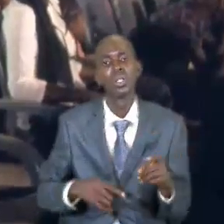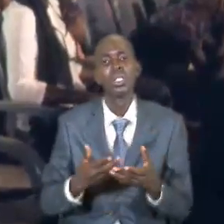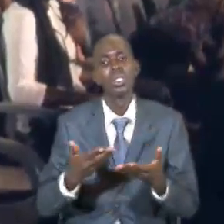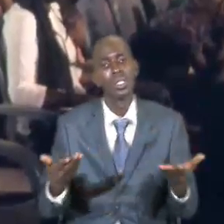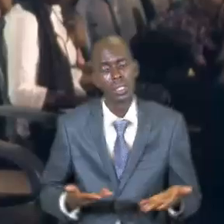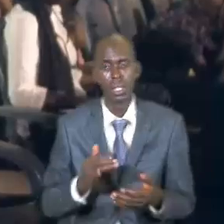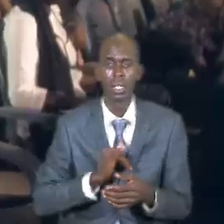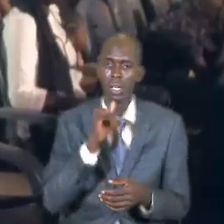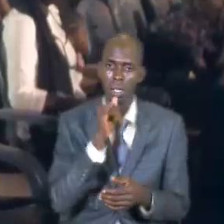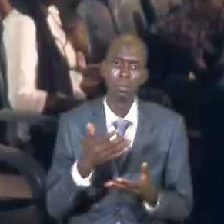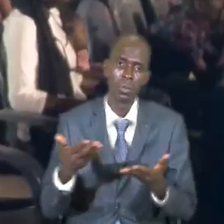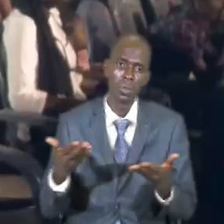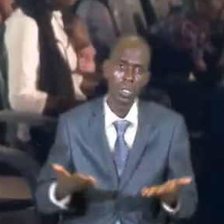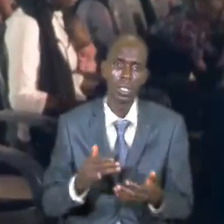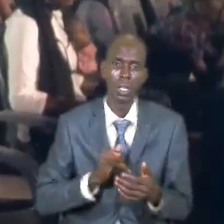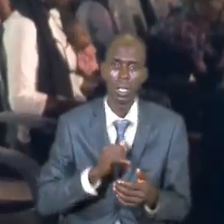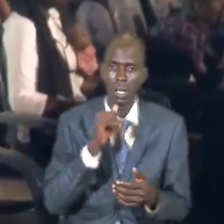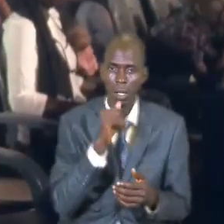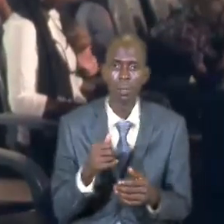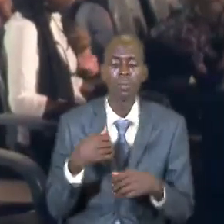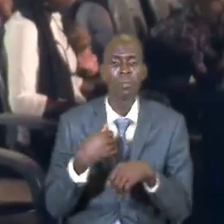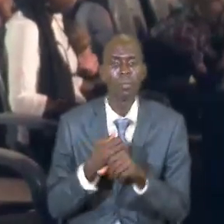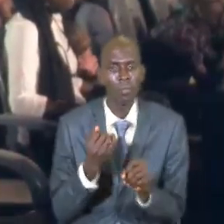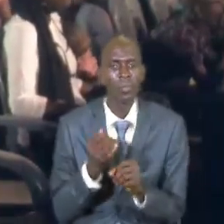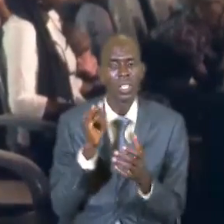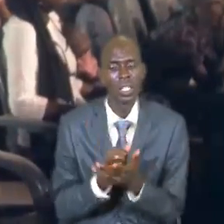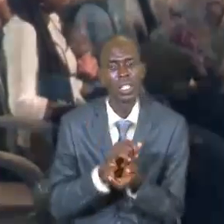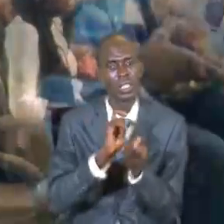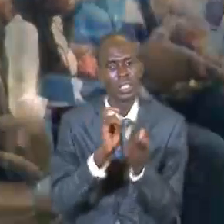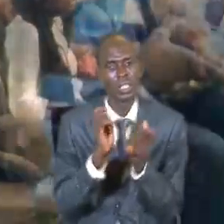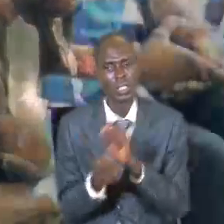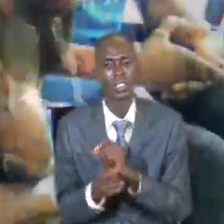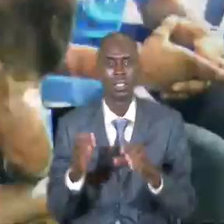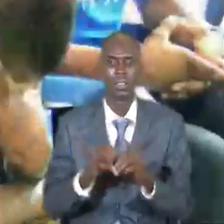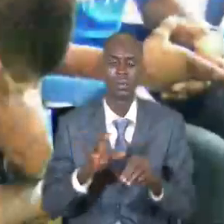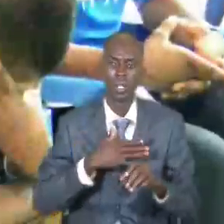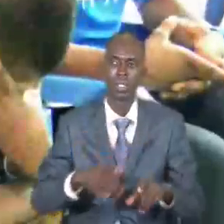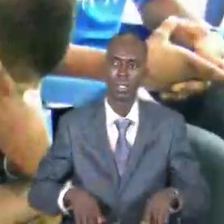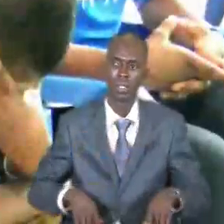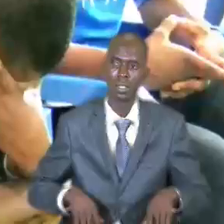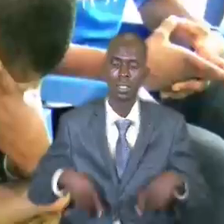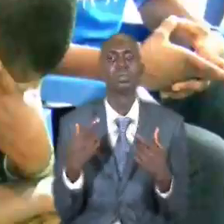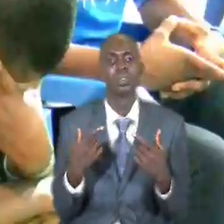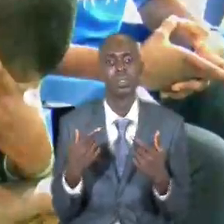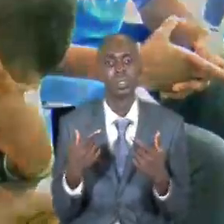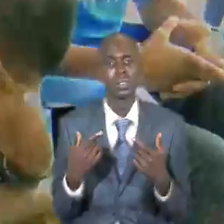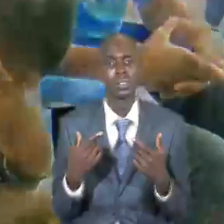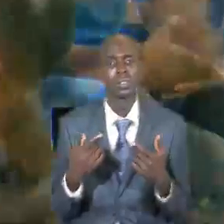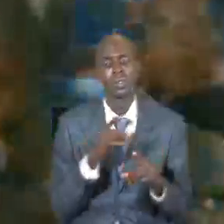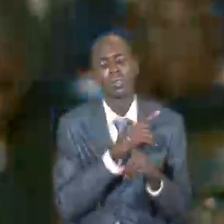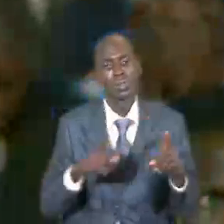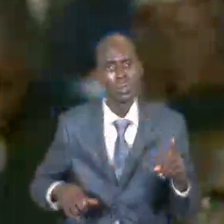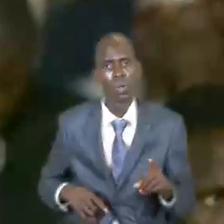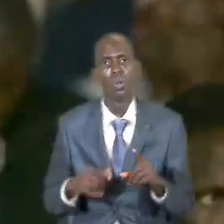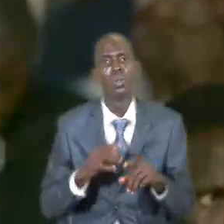Make that change in my life. I give you permission, my Lord, interrupt my life, interrupt the evil in